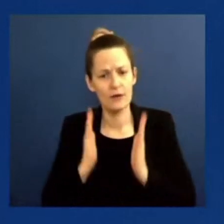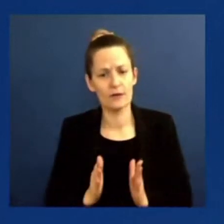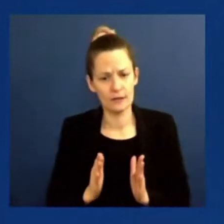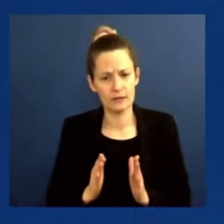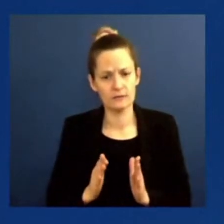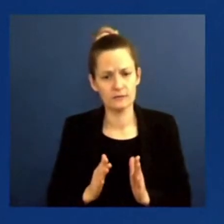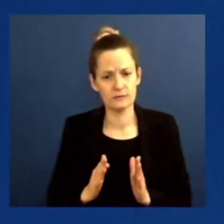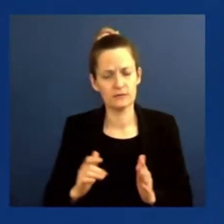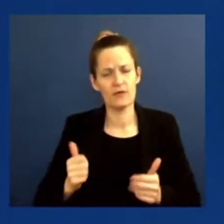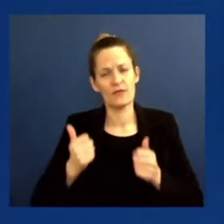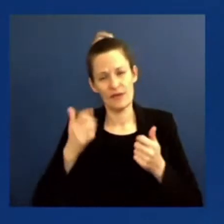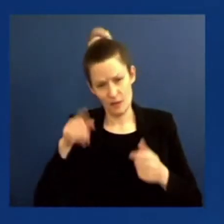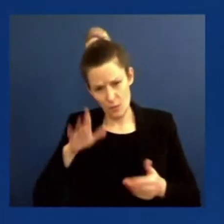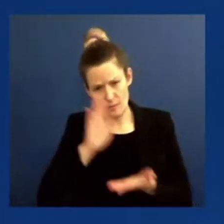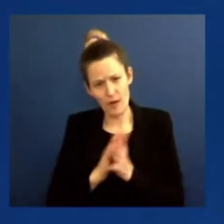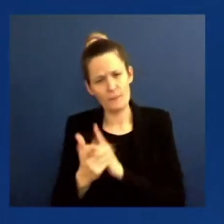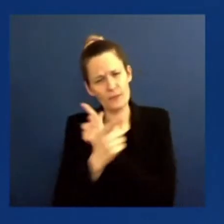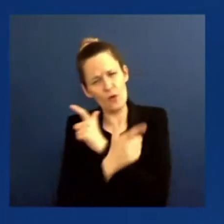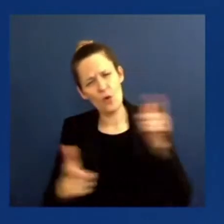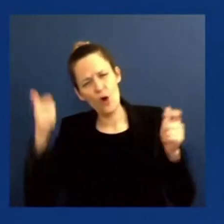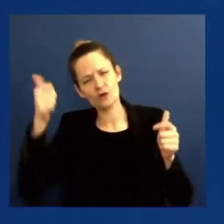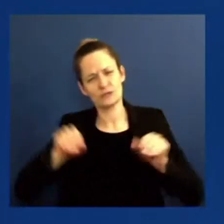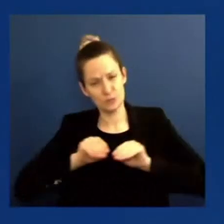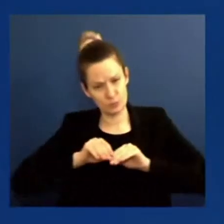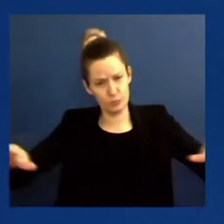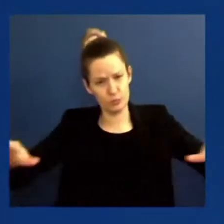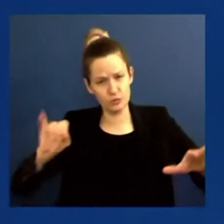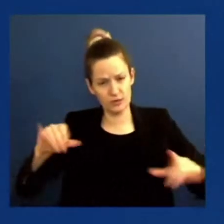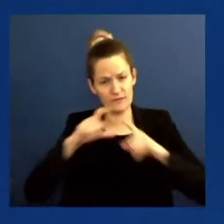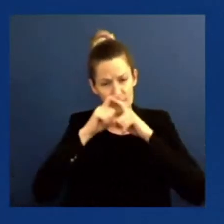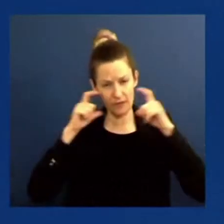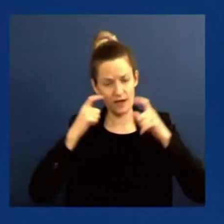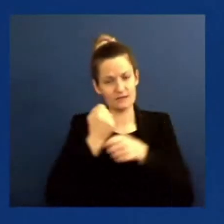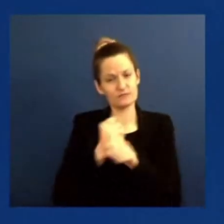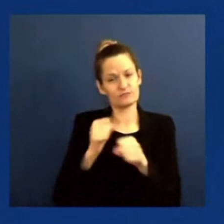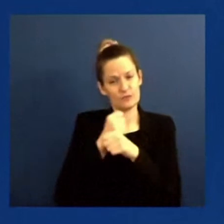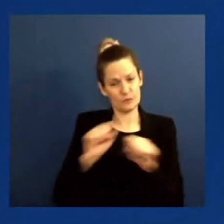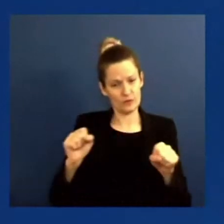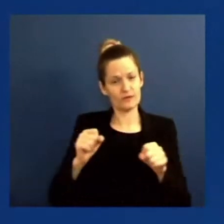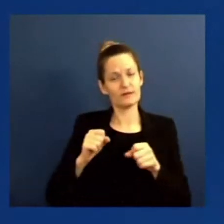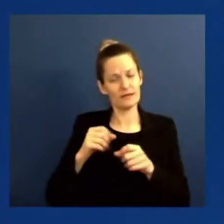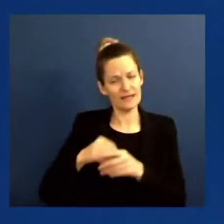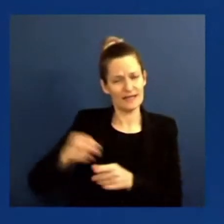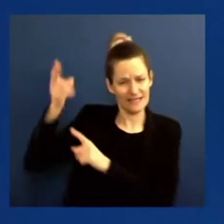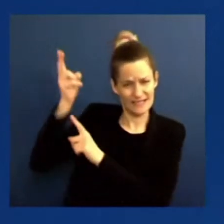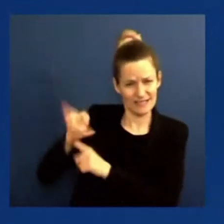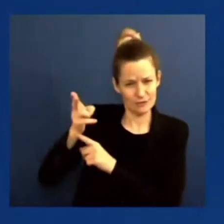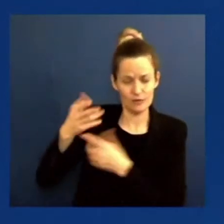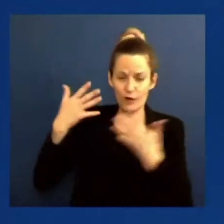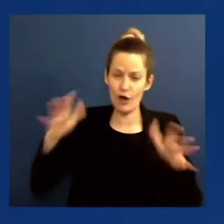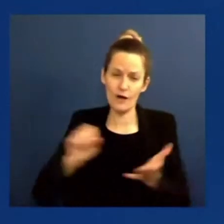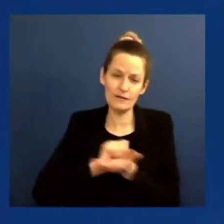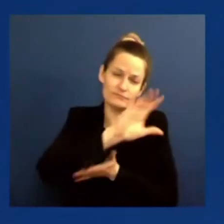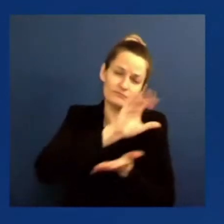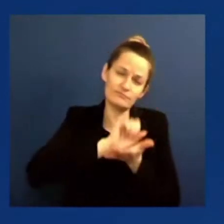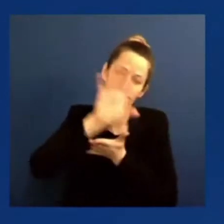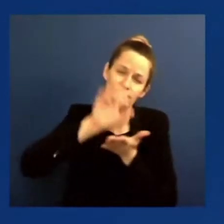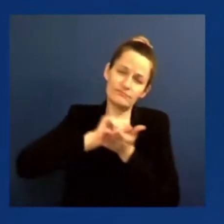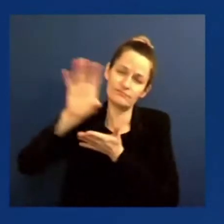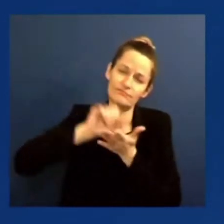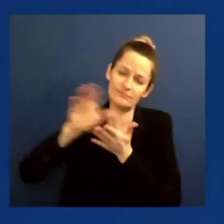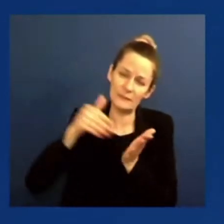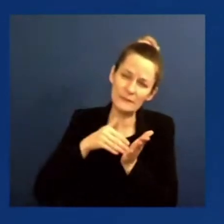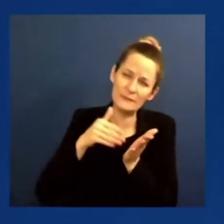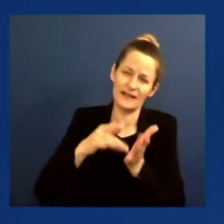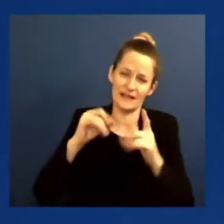personal protective equipment in U.S. history. We've already shipped millions of these masks out, and across the coming days,